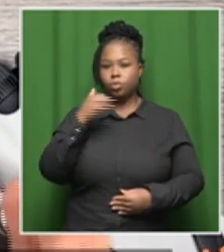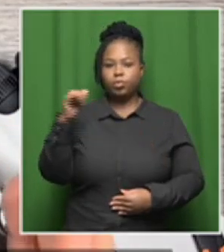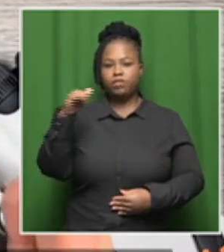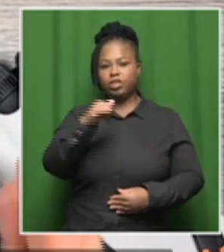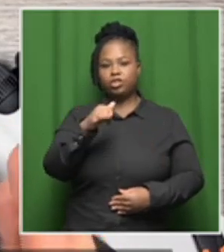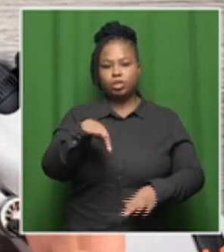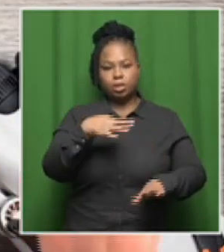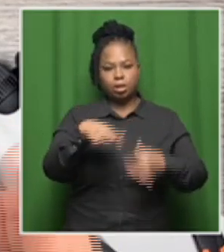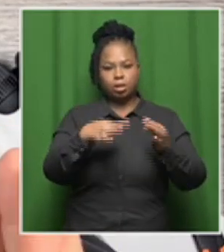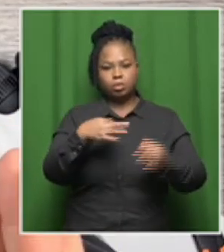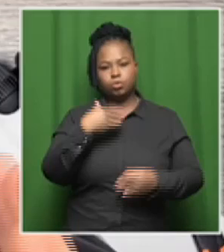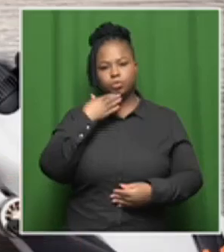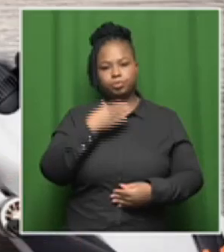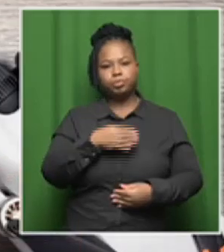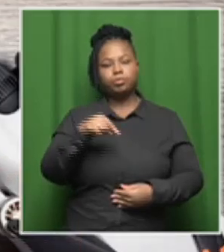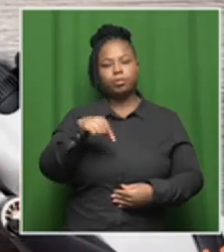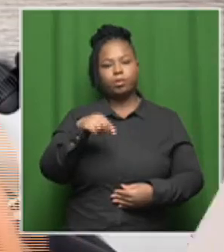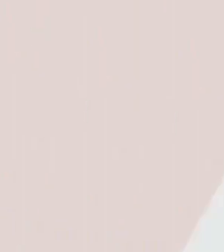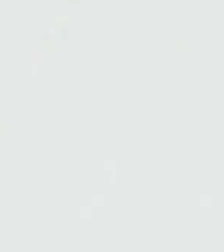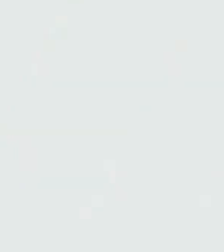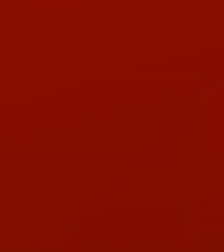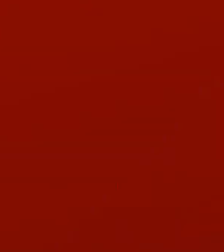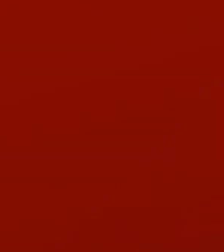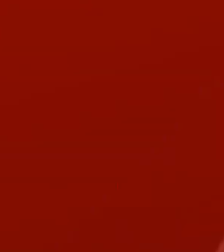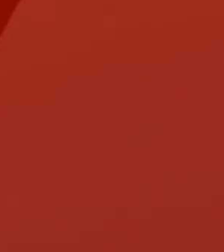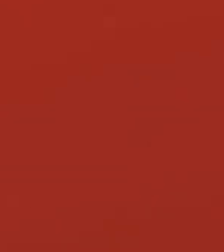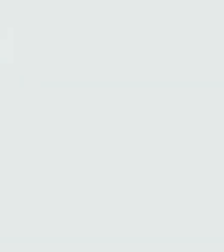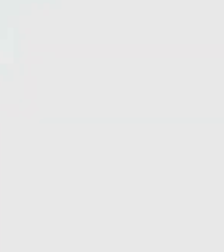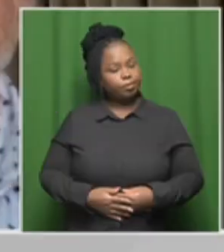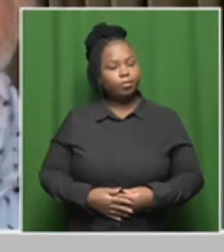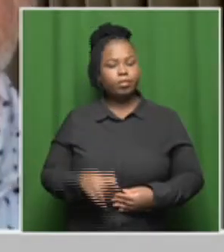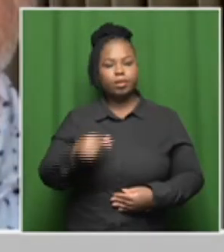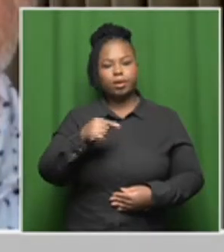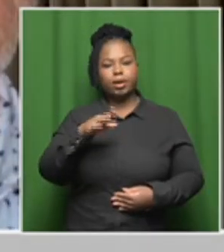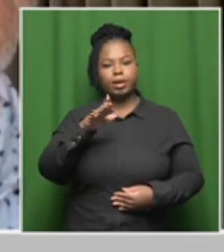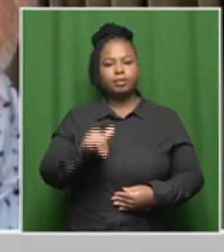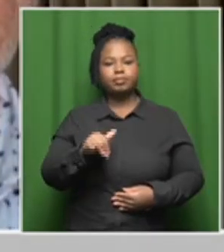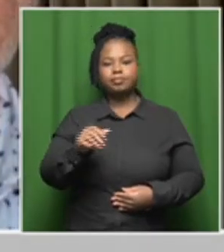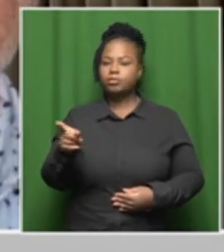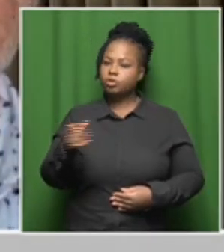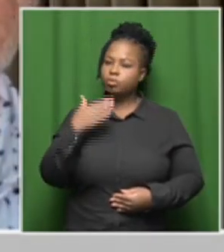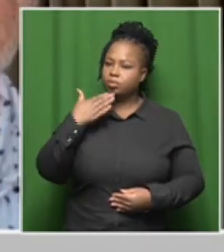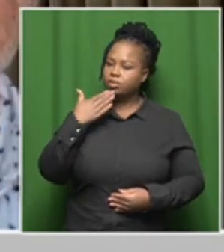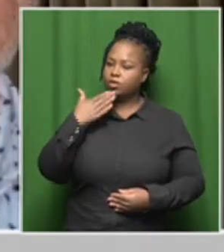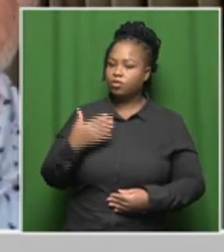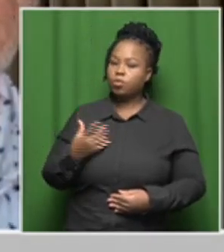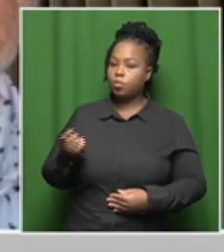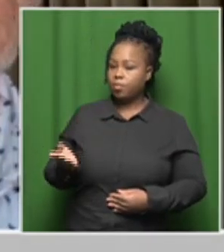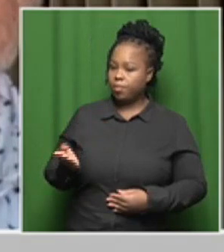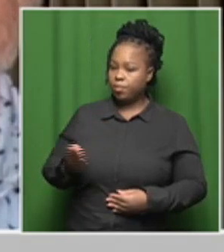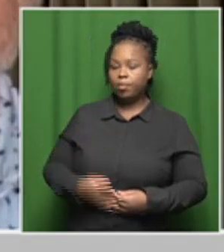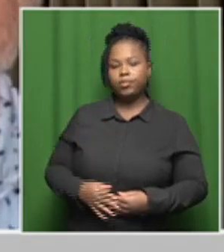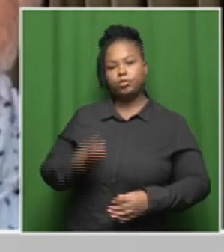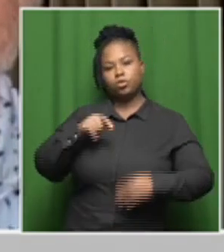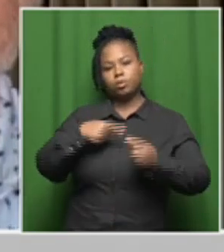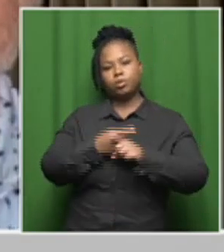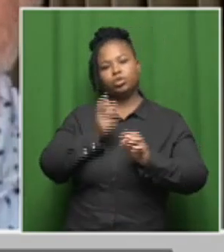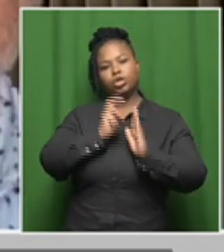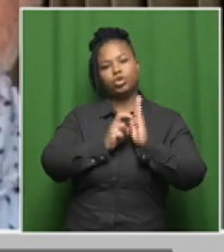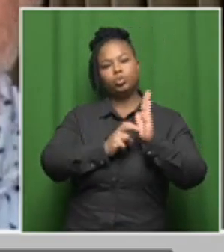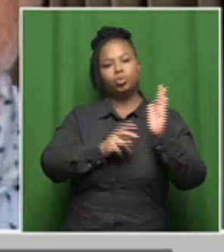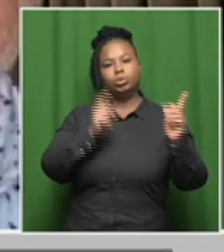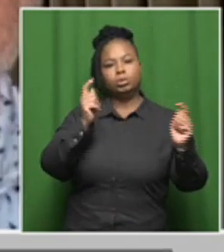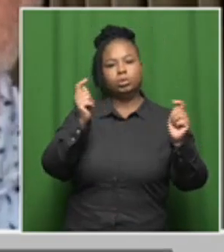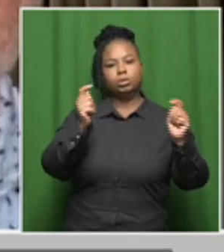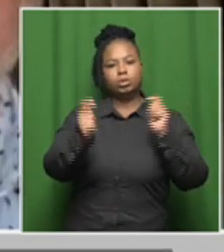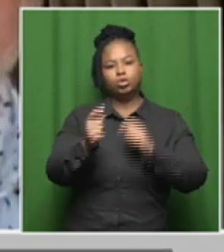Dr. Guy Leitch to help us understand all of this. So, Dr. Leitch, a pleasure to have you. When we talk about the evolution of regulations,